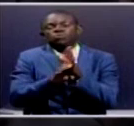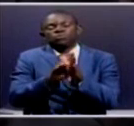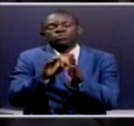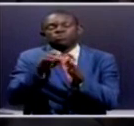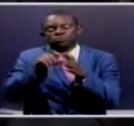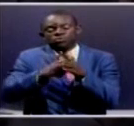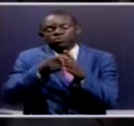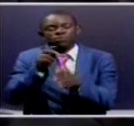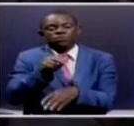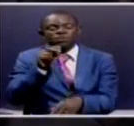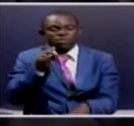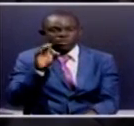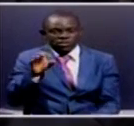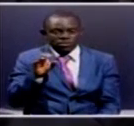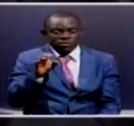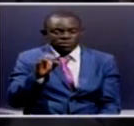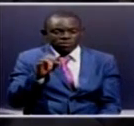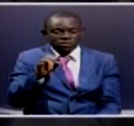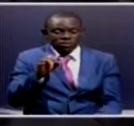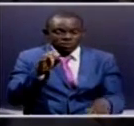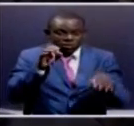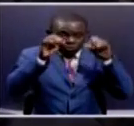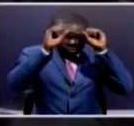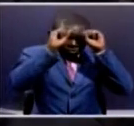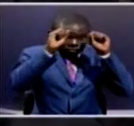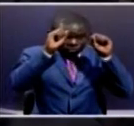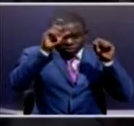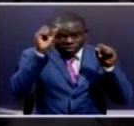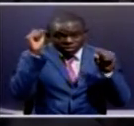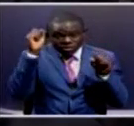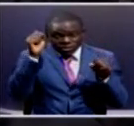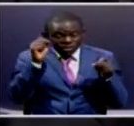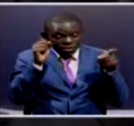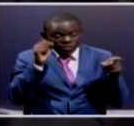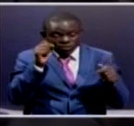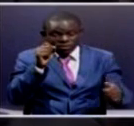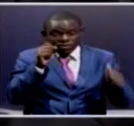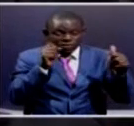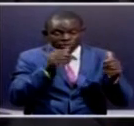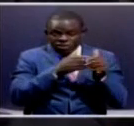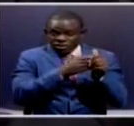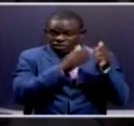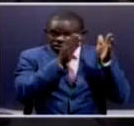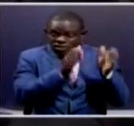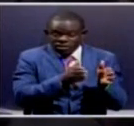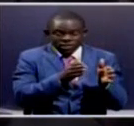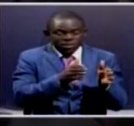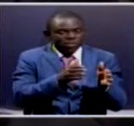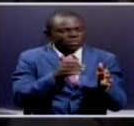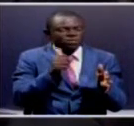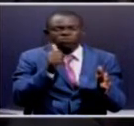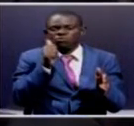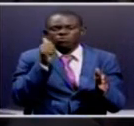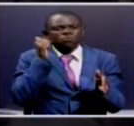as the leader of the party, was against the PF attending the